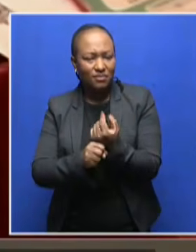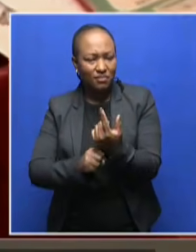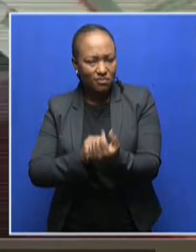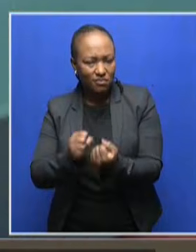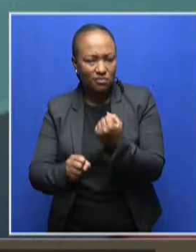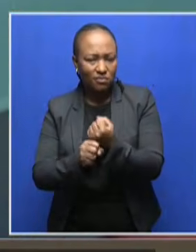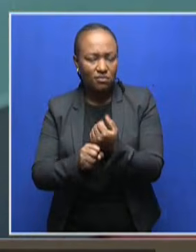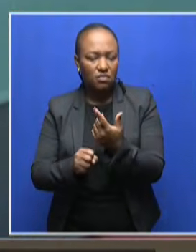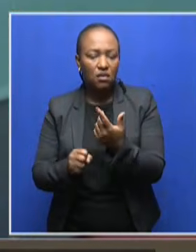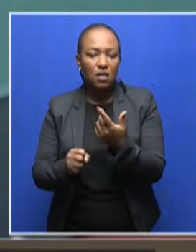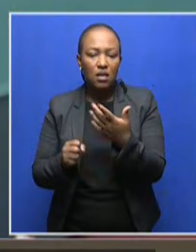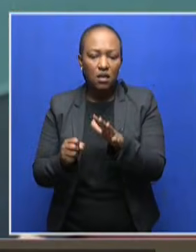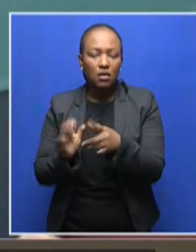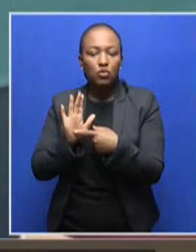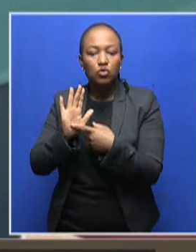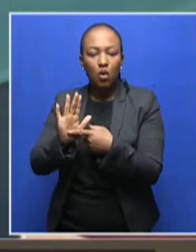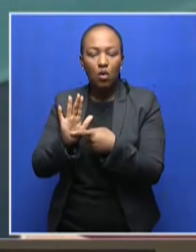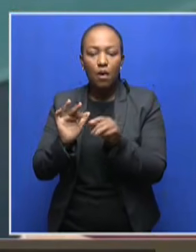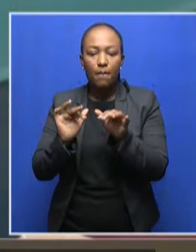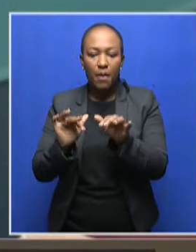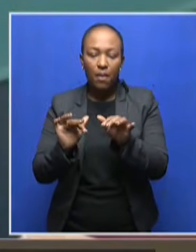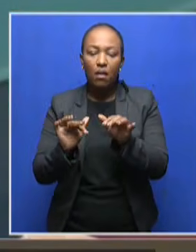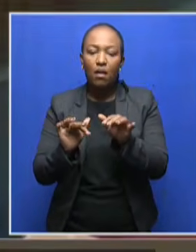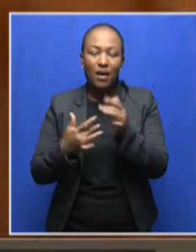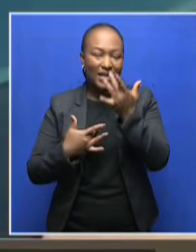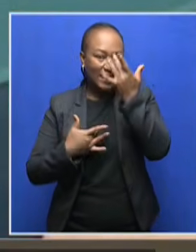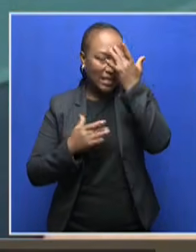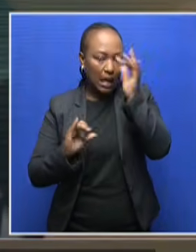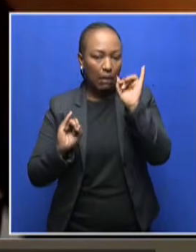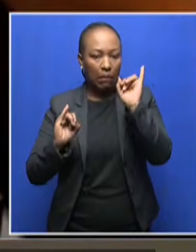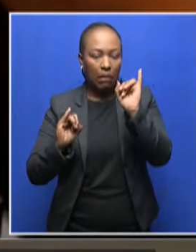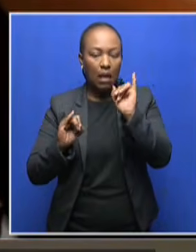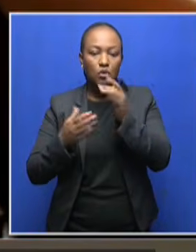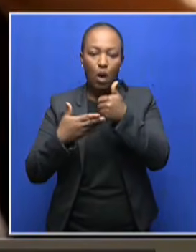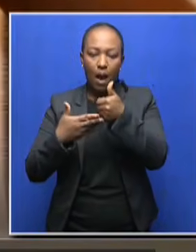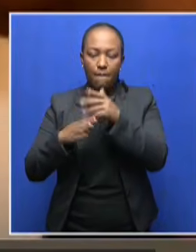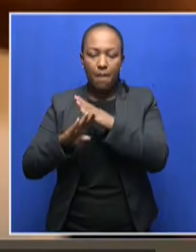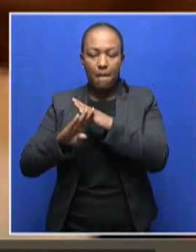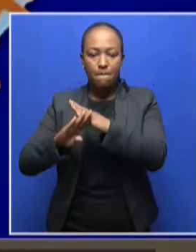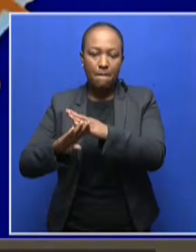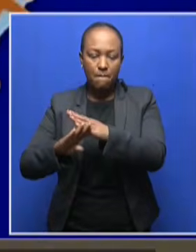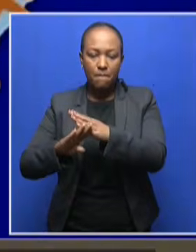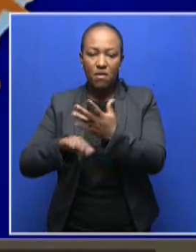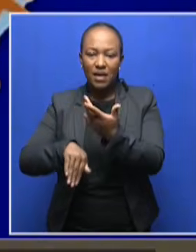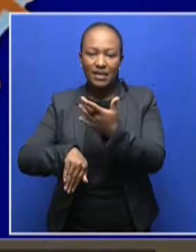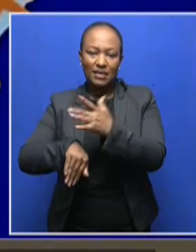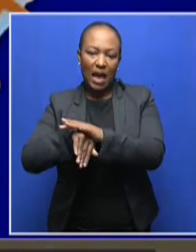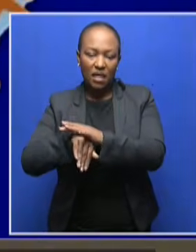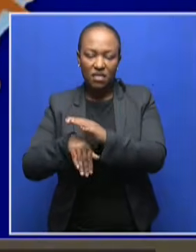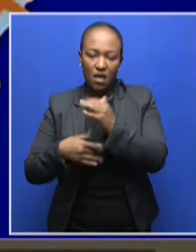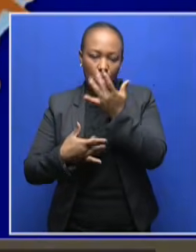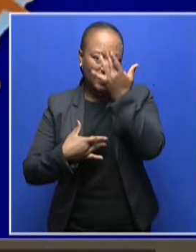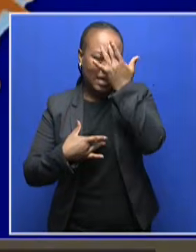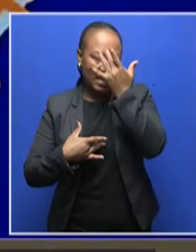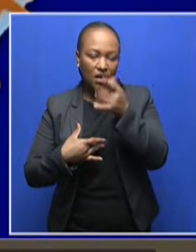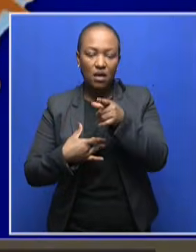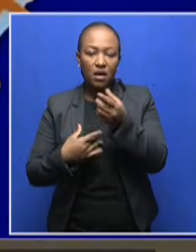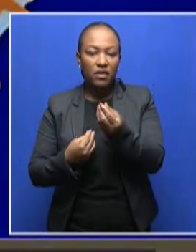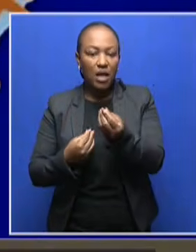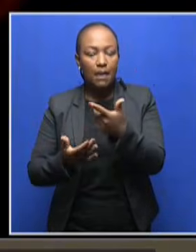shown to protect millions of cases of severe illness and death. And so, you know, if your child has missed a vaccine, don't assume it's too